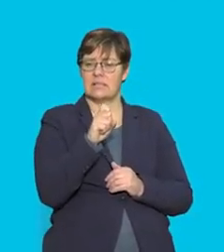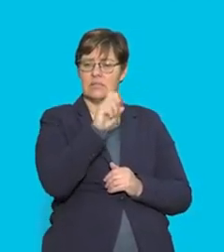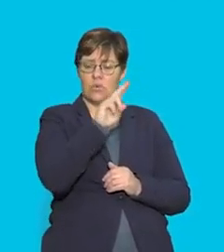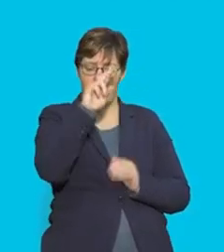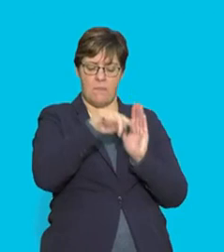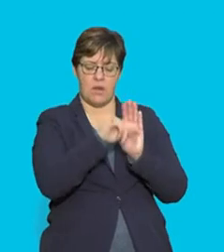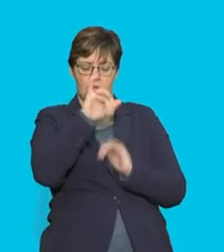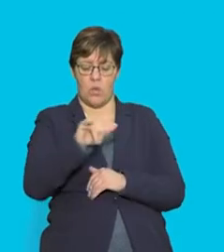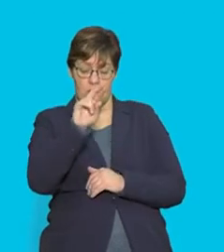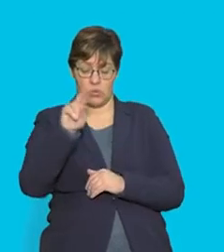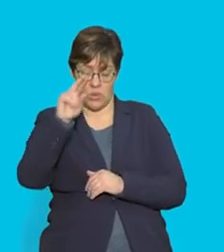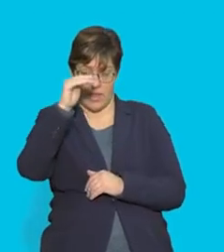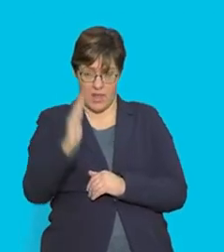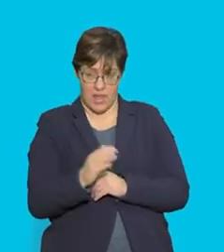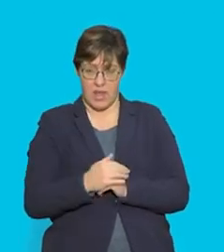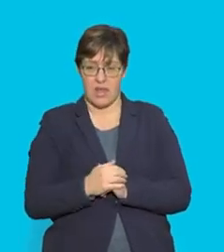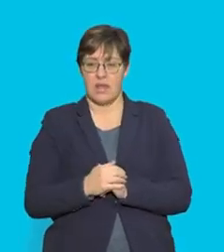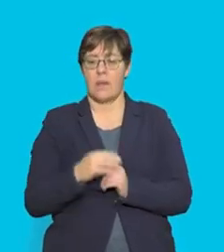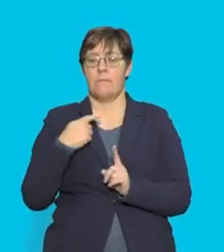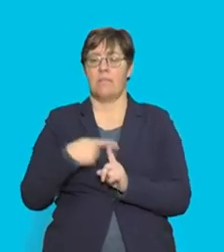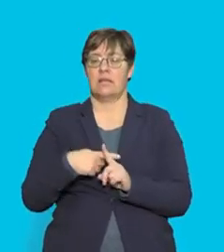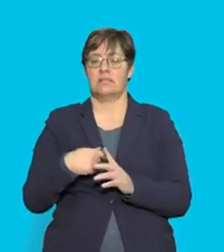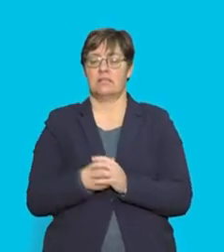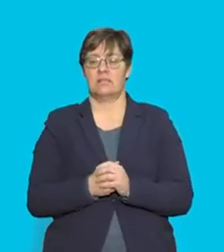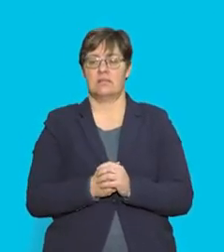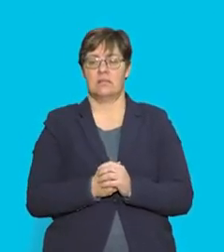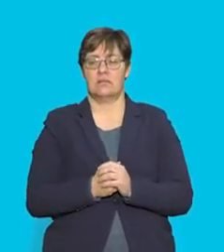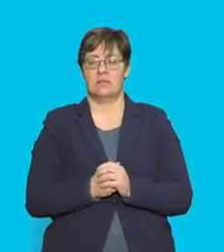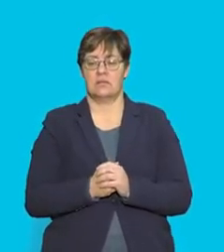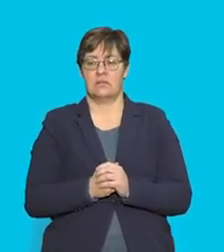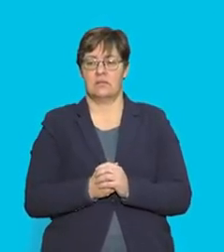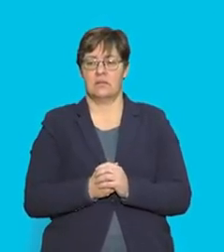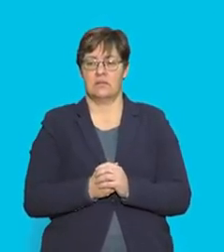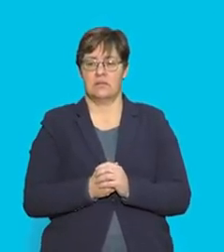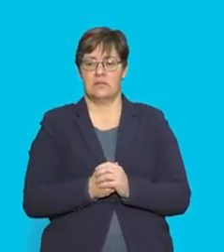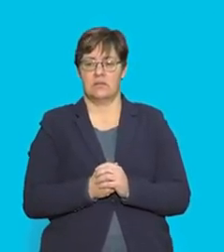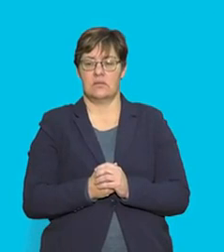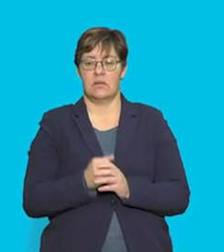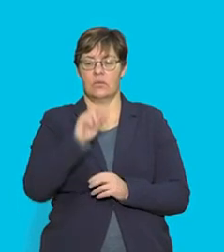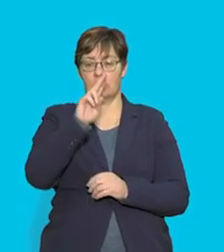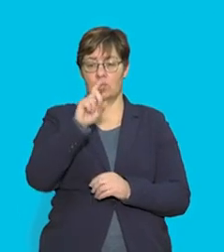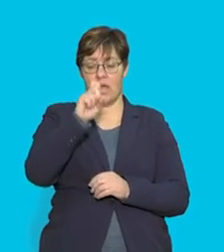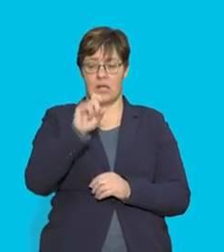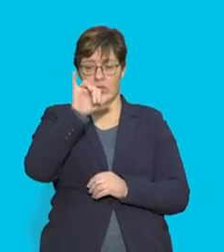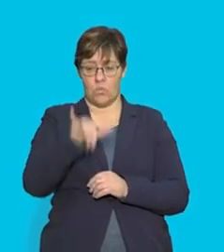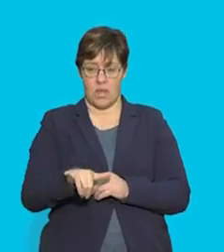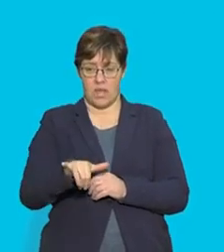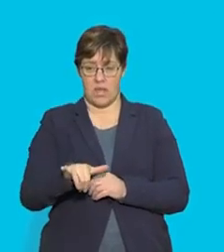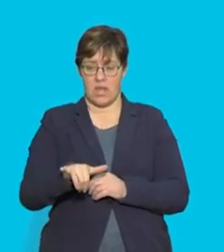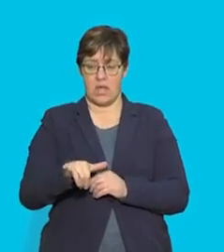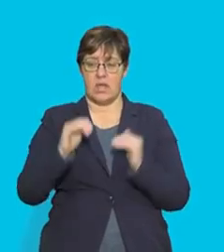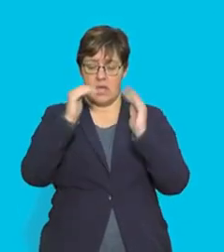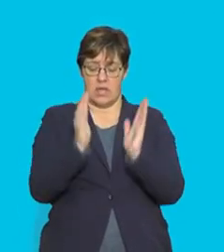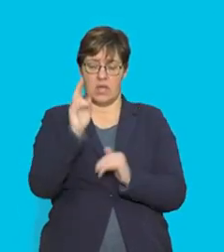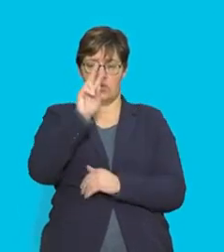y squared, and then it will be plus, I square this,